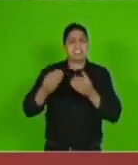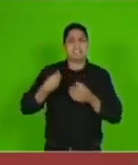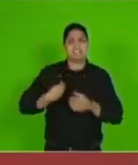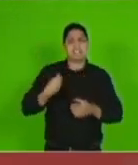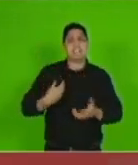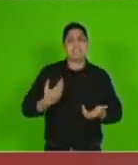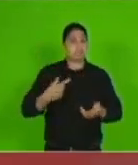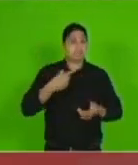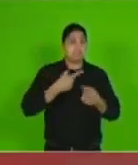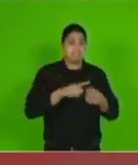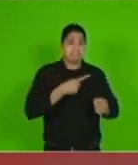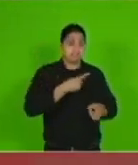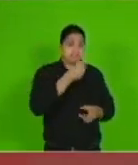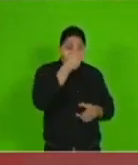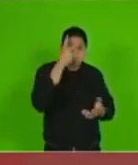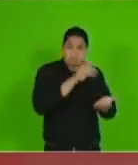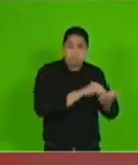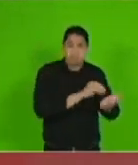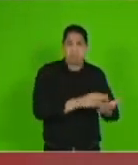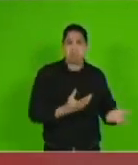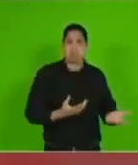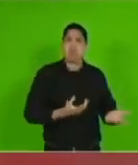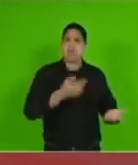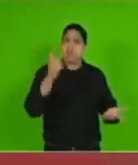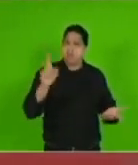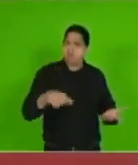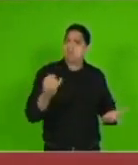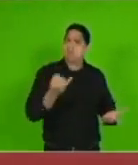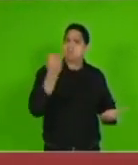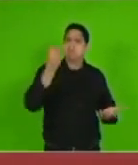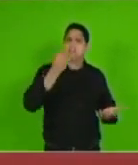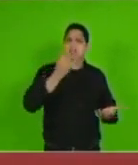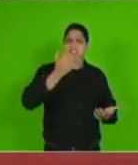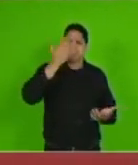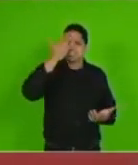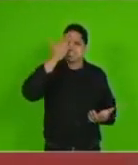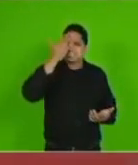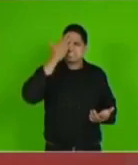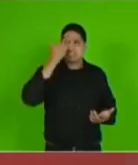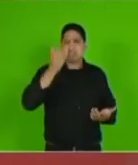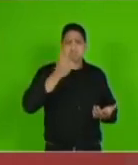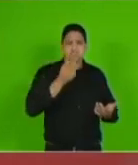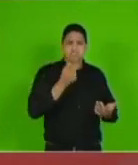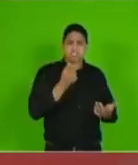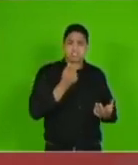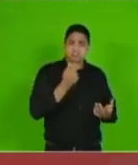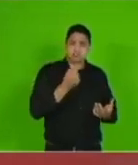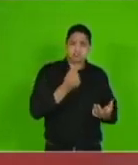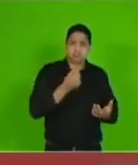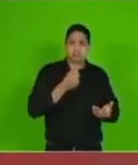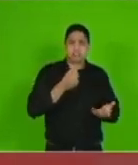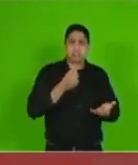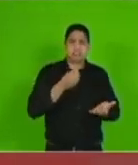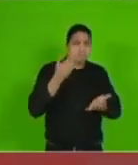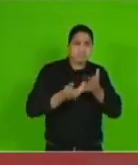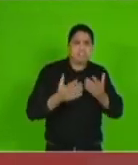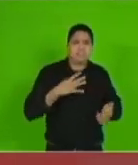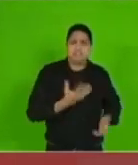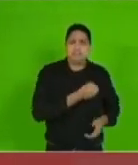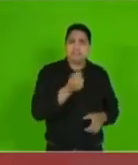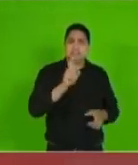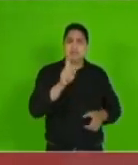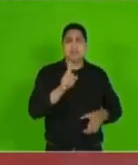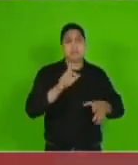And we are all giving value to the things of the Lord. But these people who whose soul yearns for the things of the world, they are not